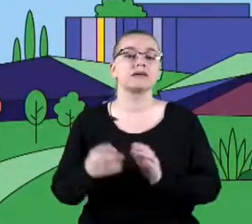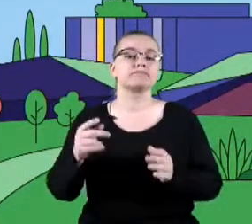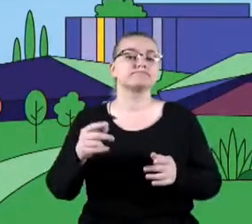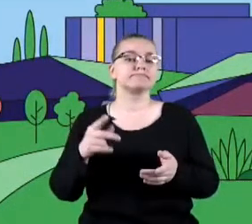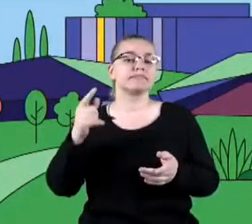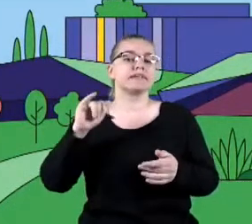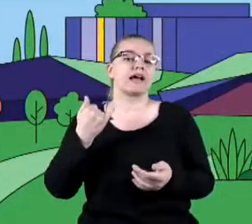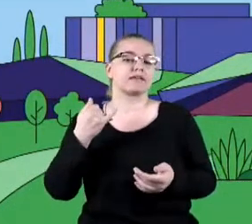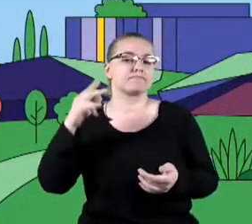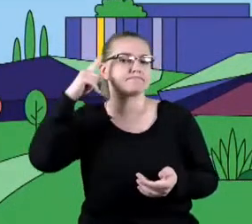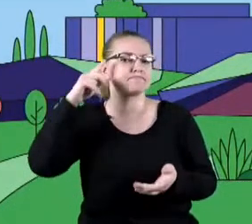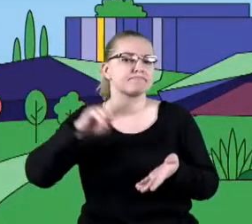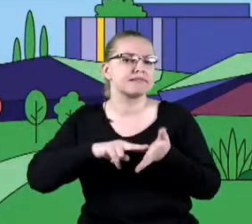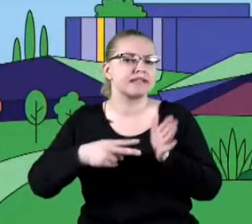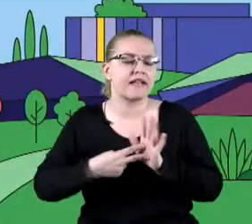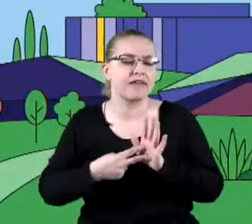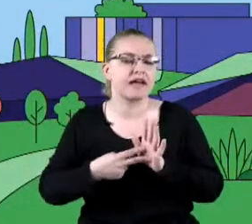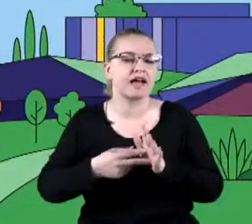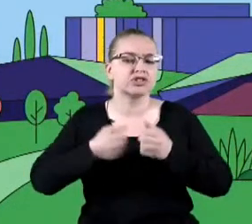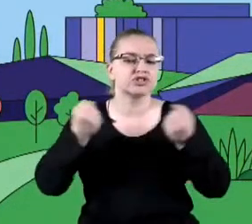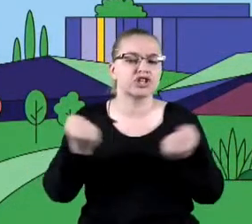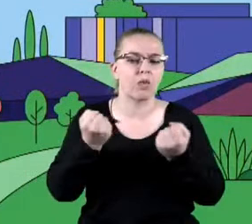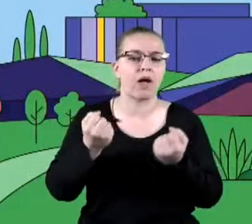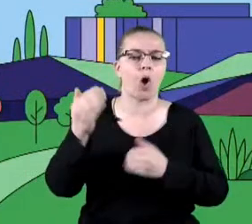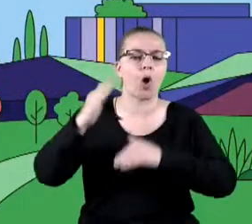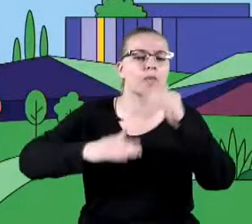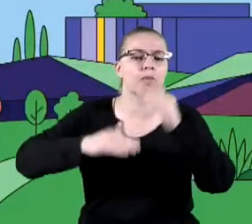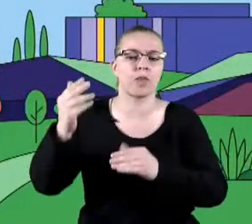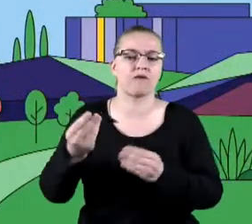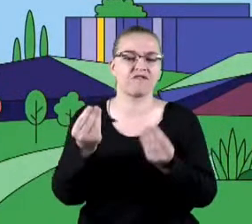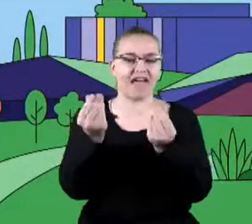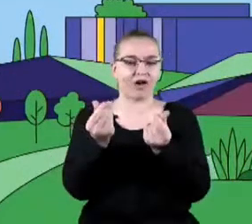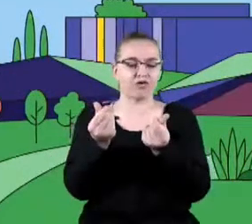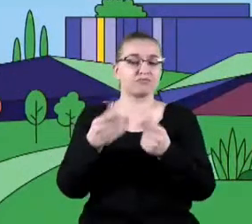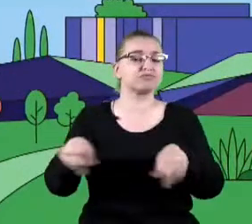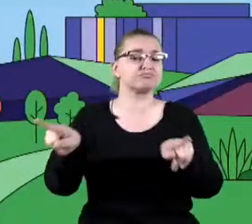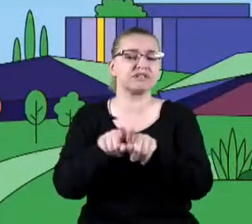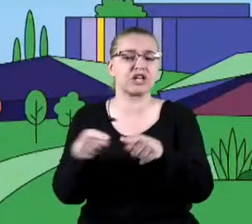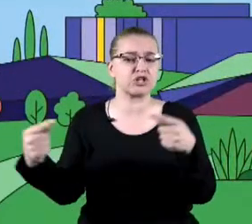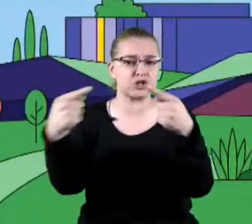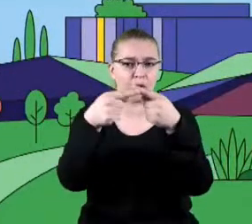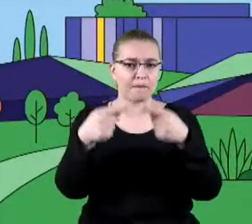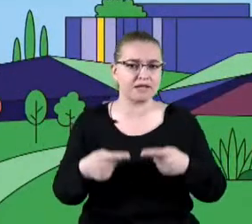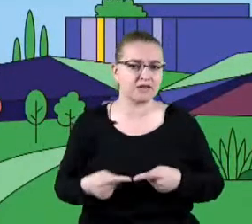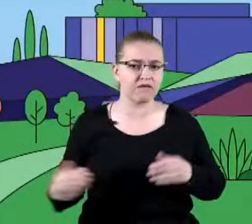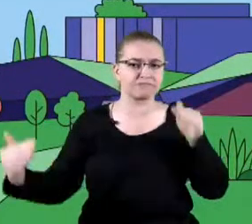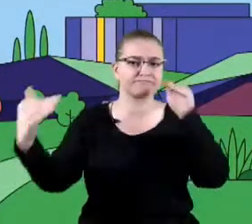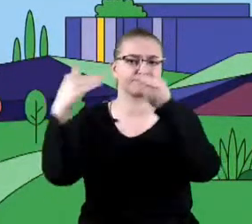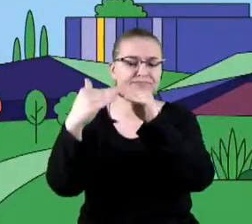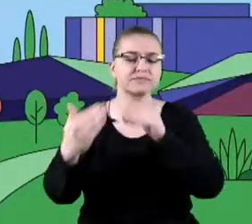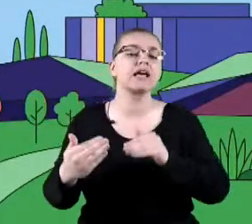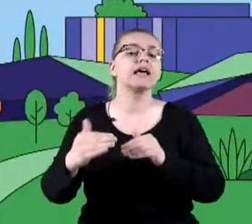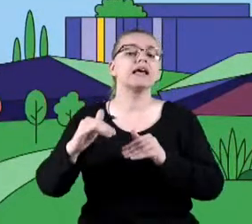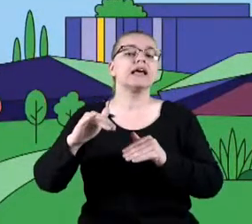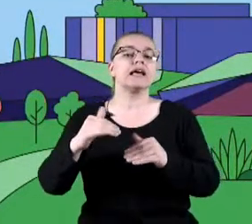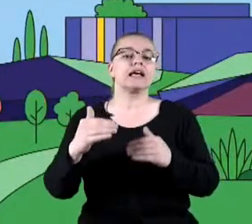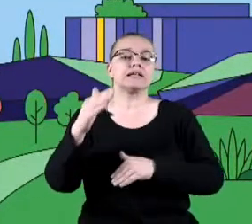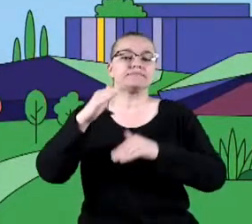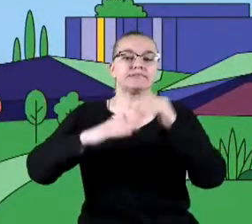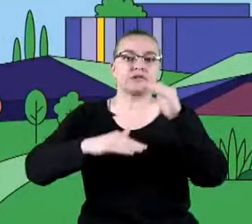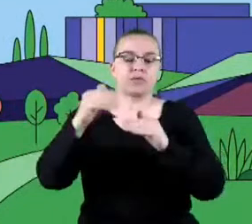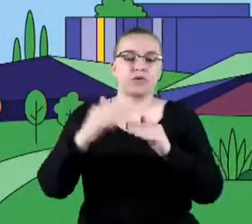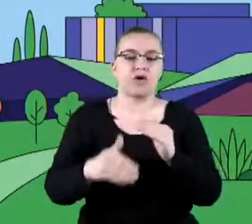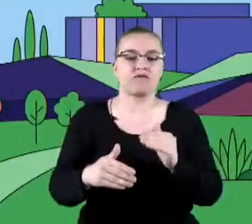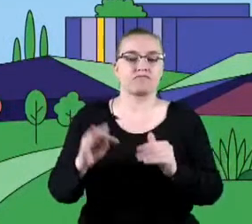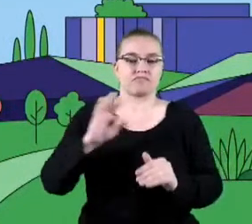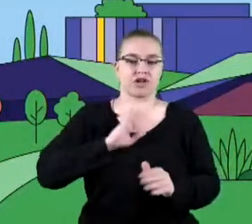recovery, and lastly, to align recovery strategies with the city, Subang Jaya, existing